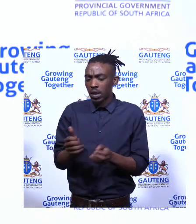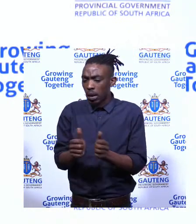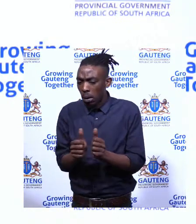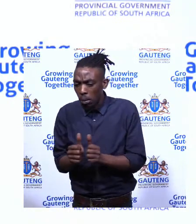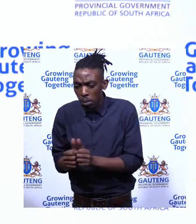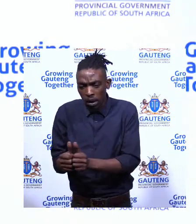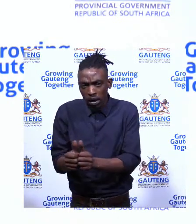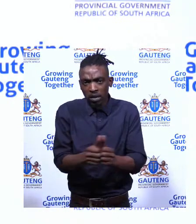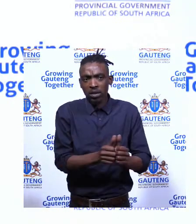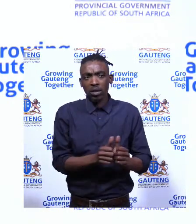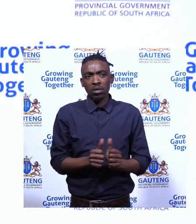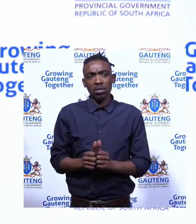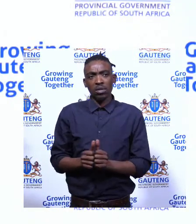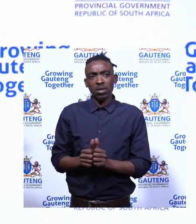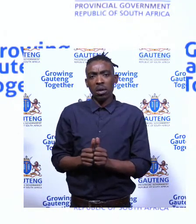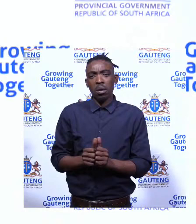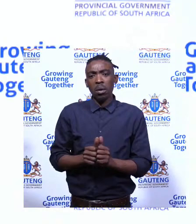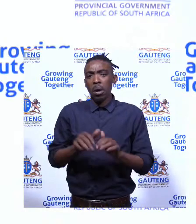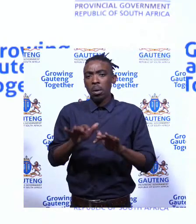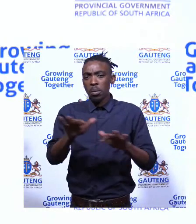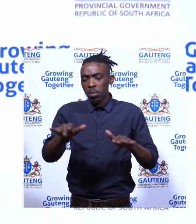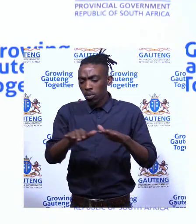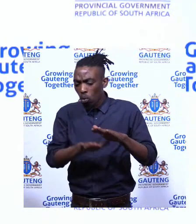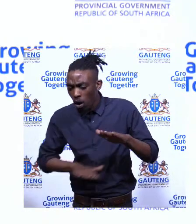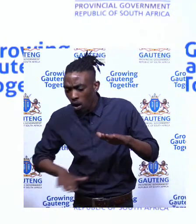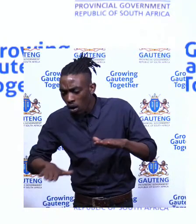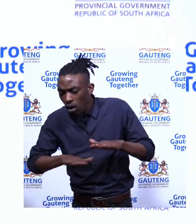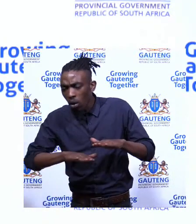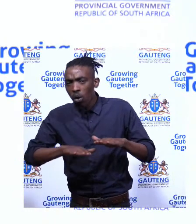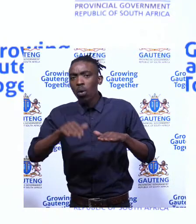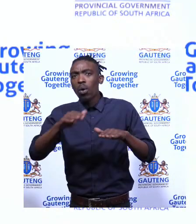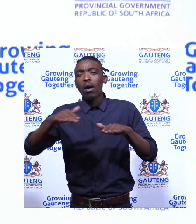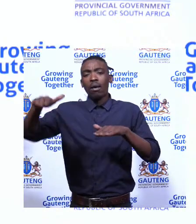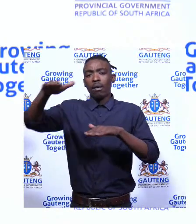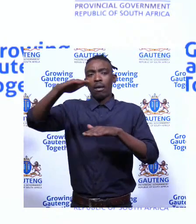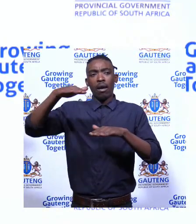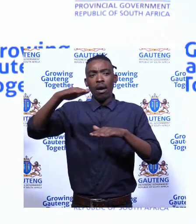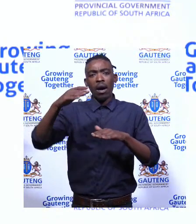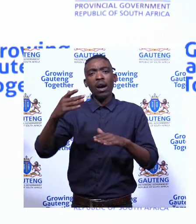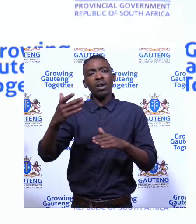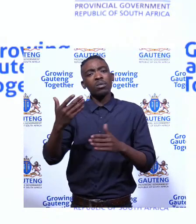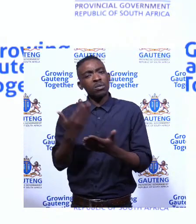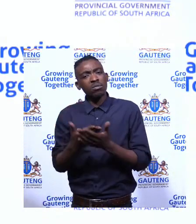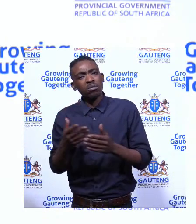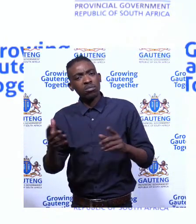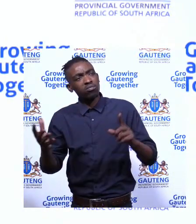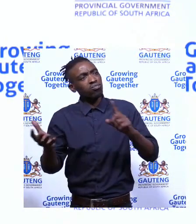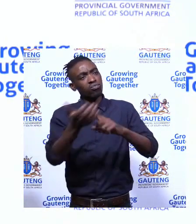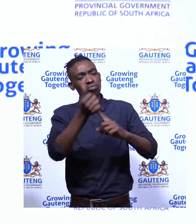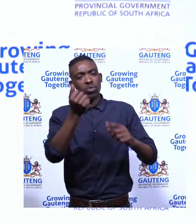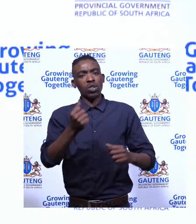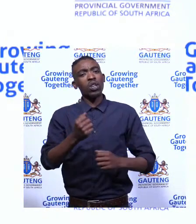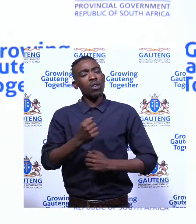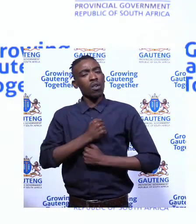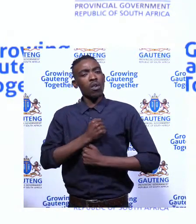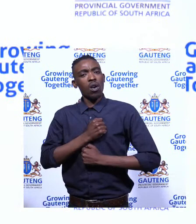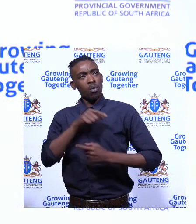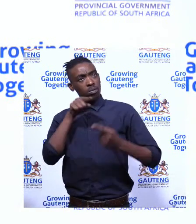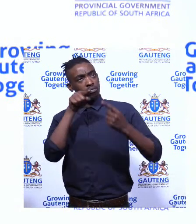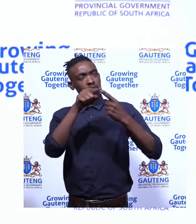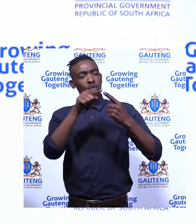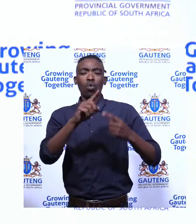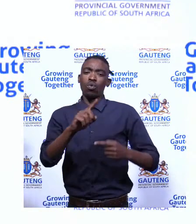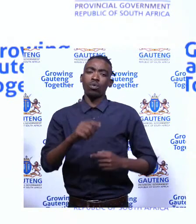primary re-engineering to actually achieve this goal. So the primary healthcare approach is